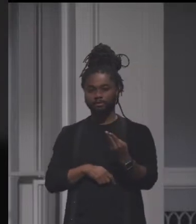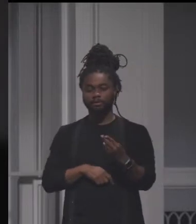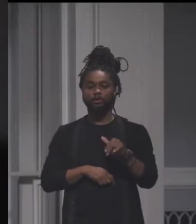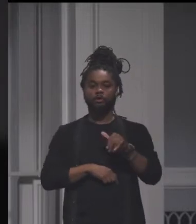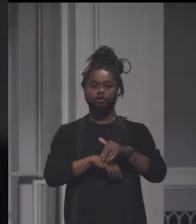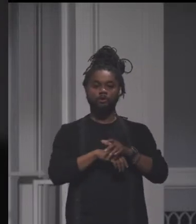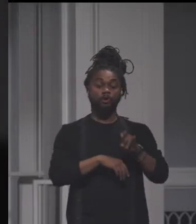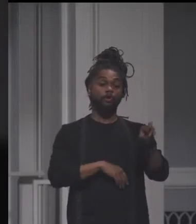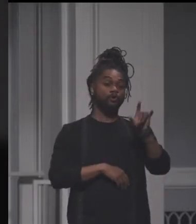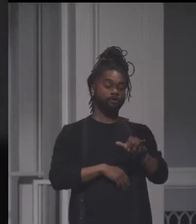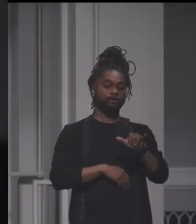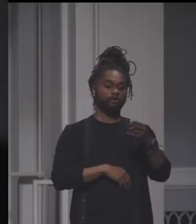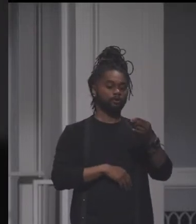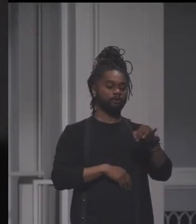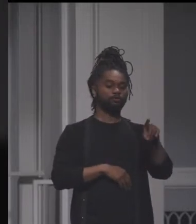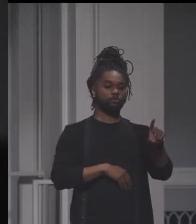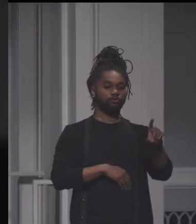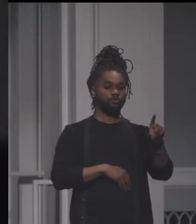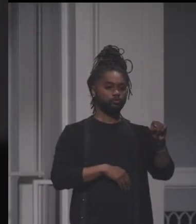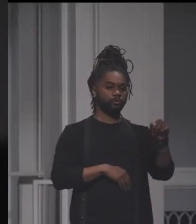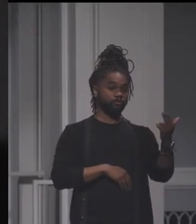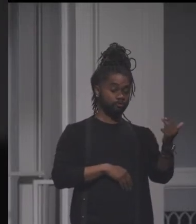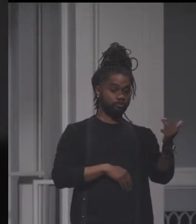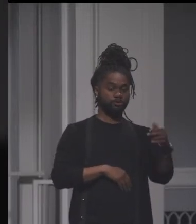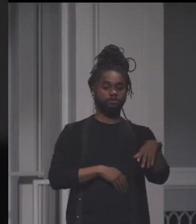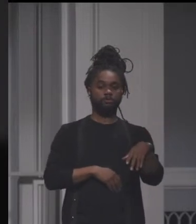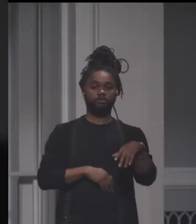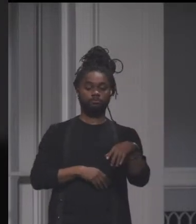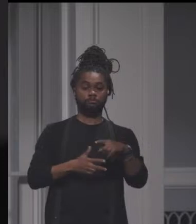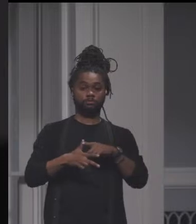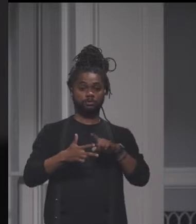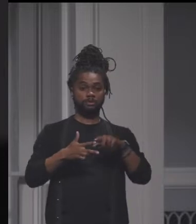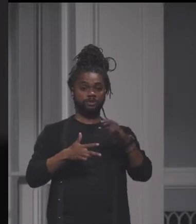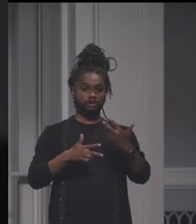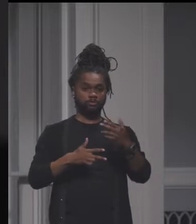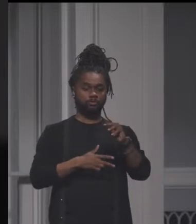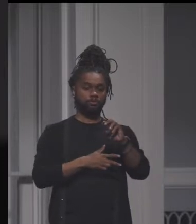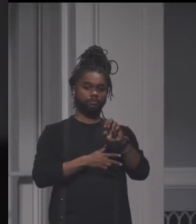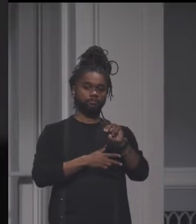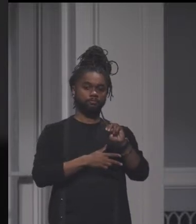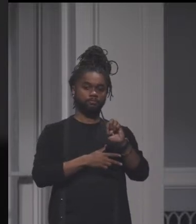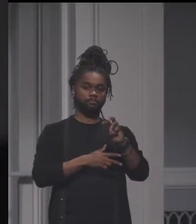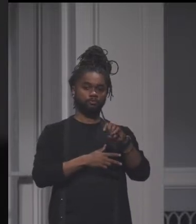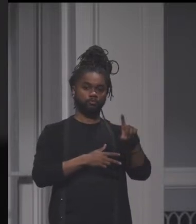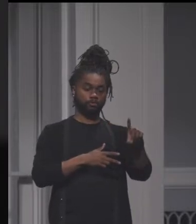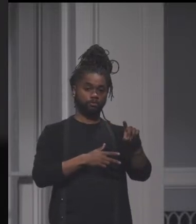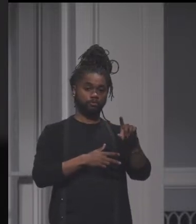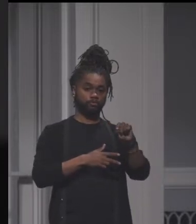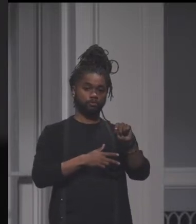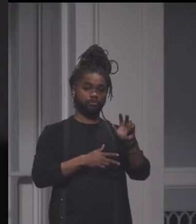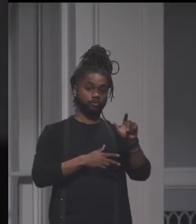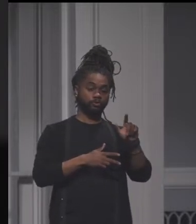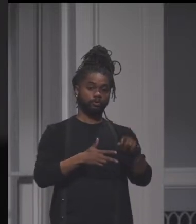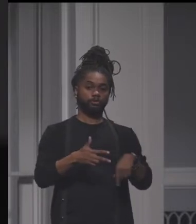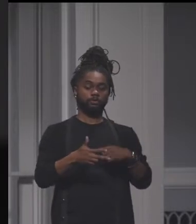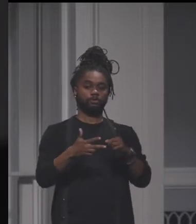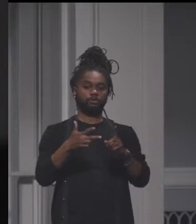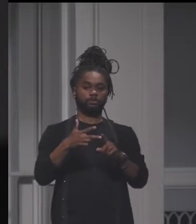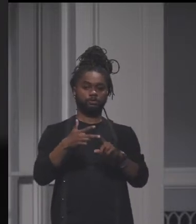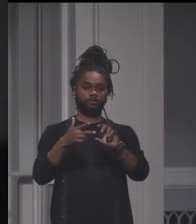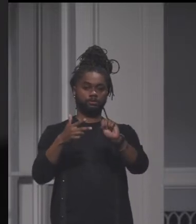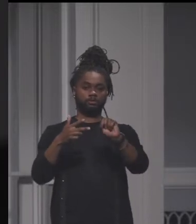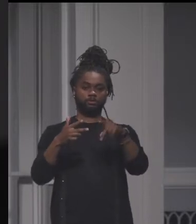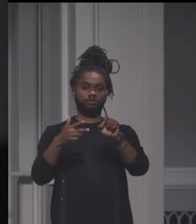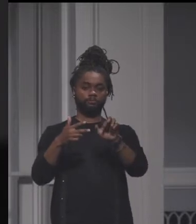are Hild from 2013, its sequel, Menewood, from 2023, and the Arthurian story, Spear,